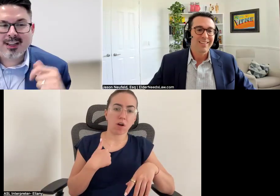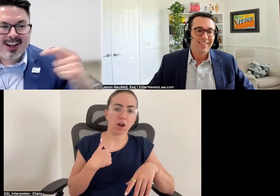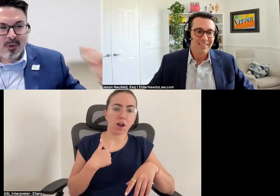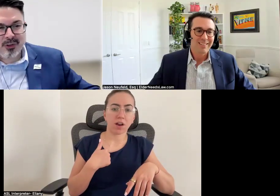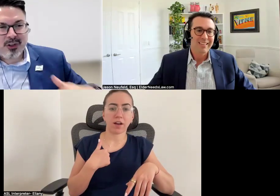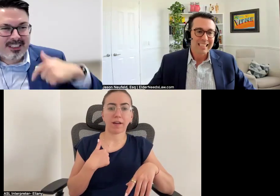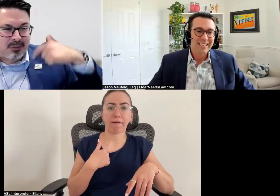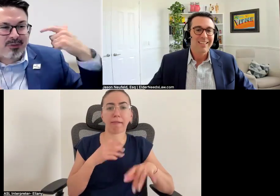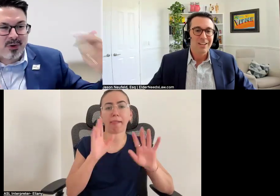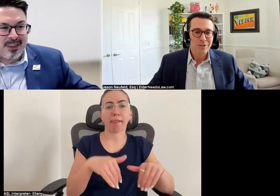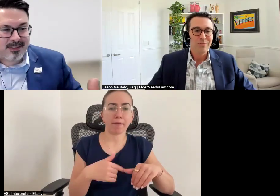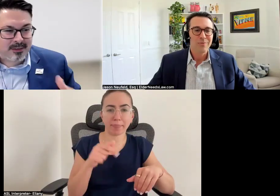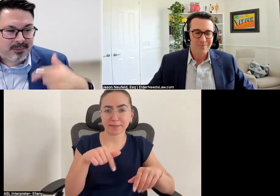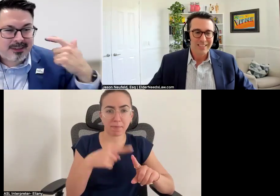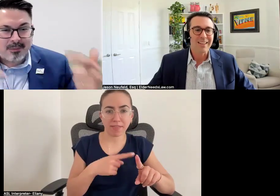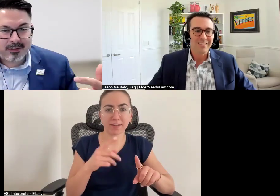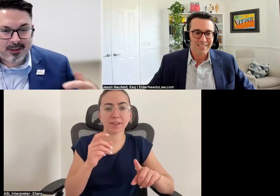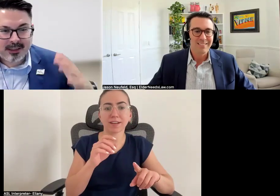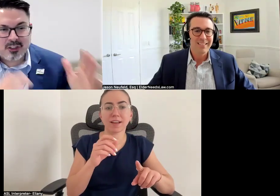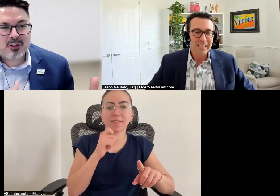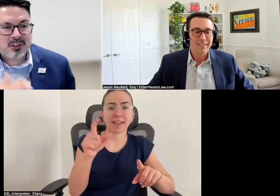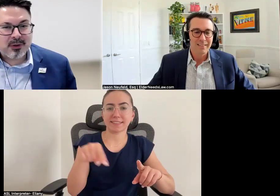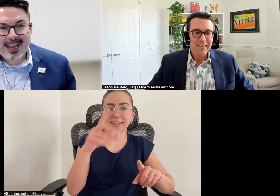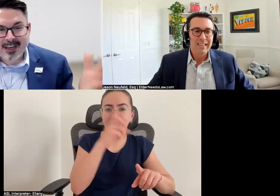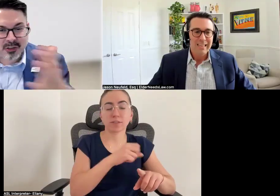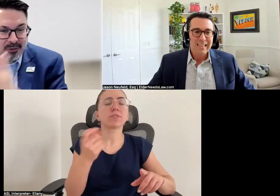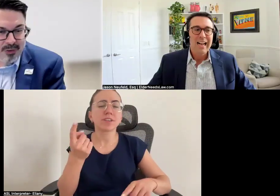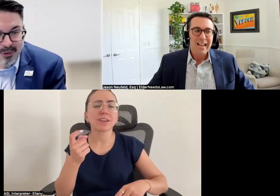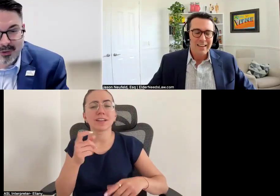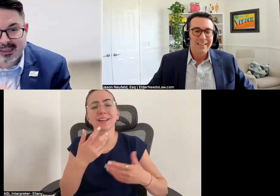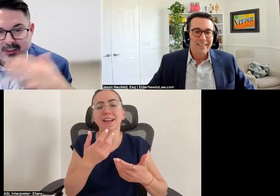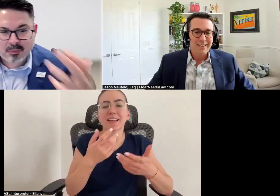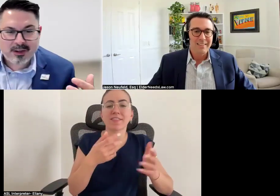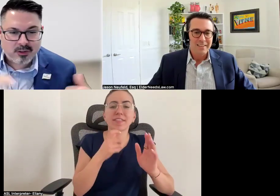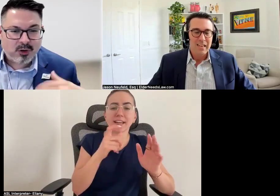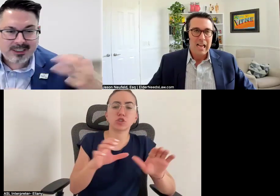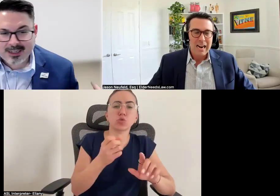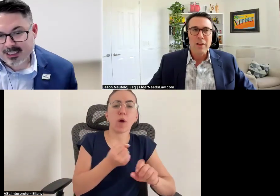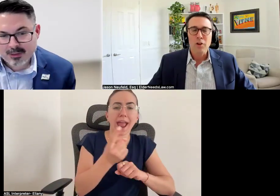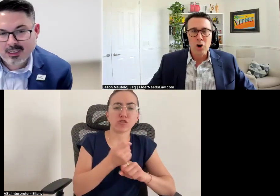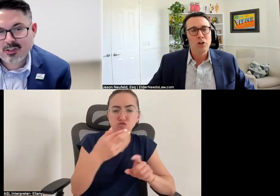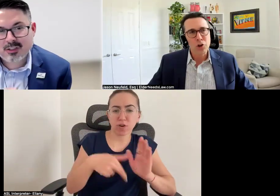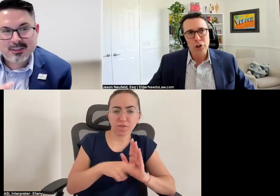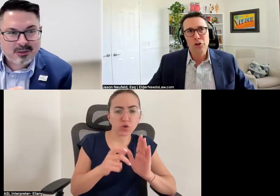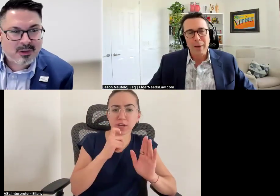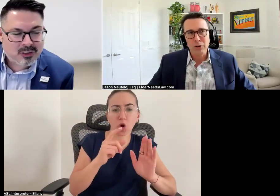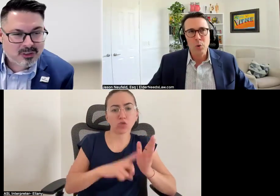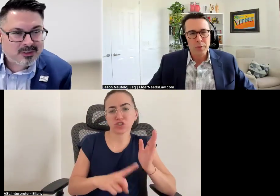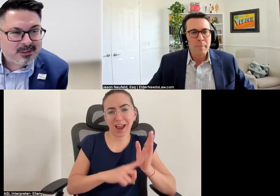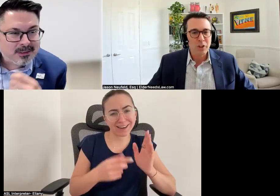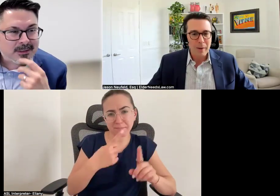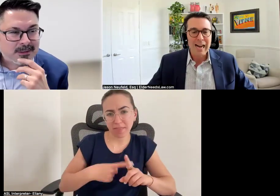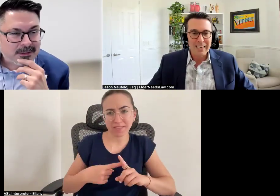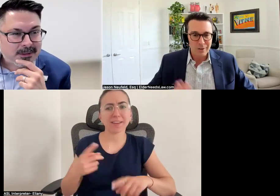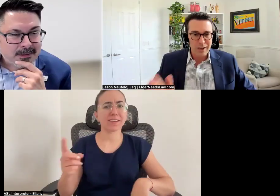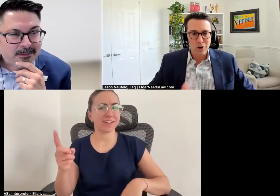catch it." Well, Social Security isn't reviewing these sometimes Yes, monthly. They yeah, usually do an annual review, and at those yeah. points, they're wanting And I think they're also documentations usually and about